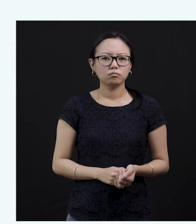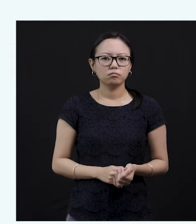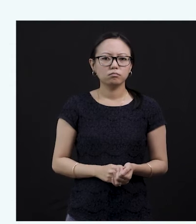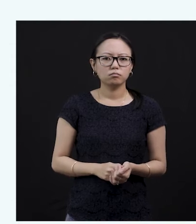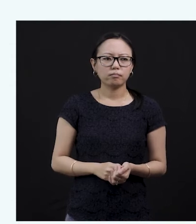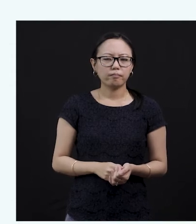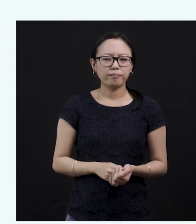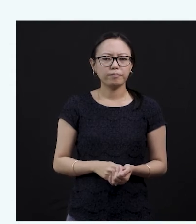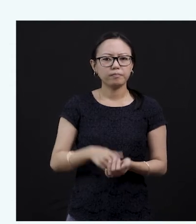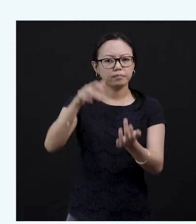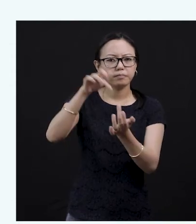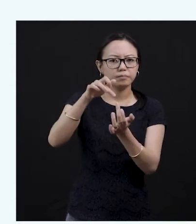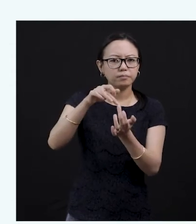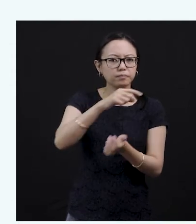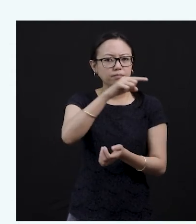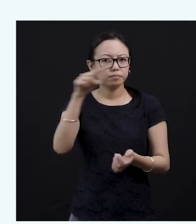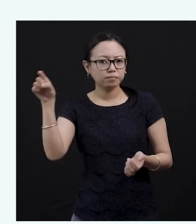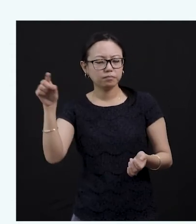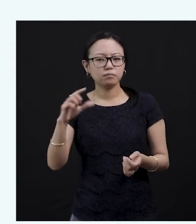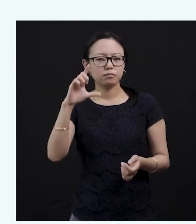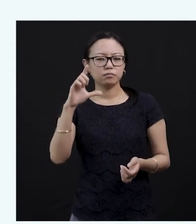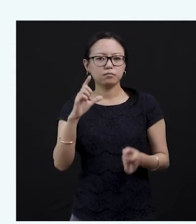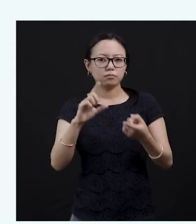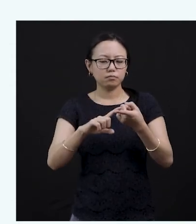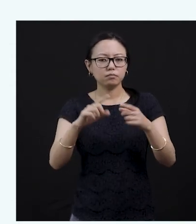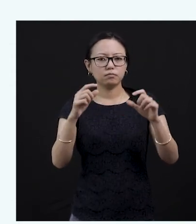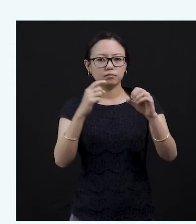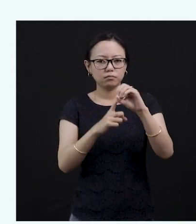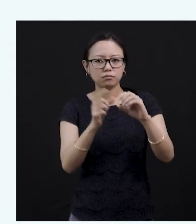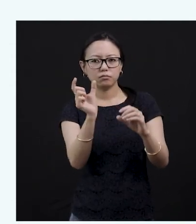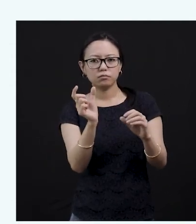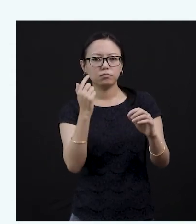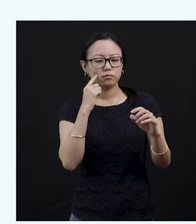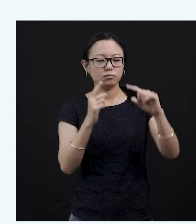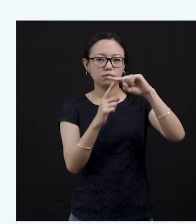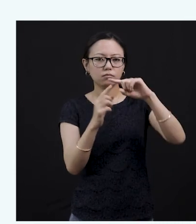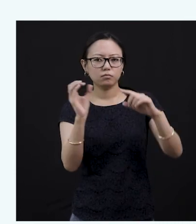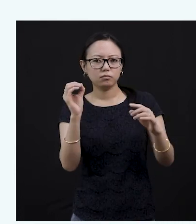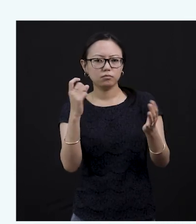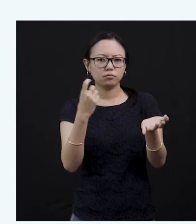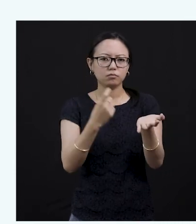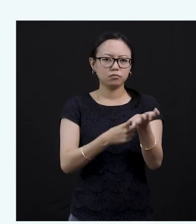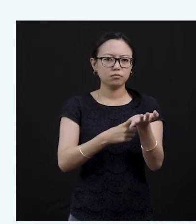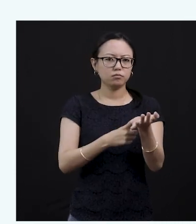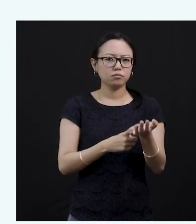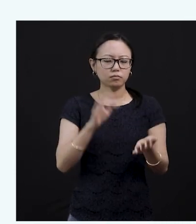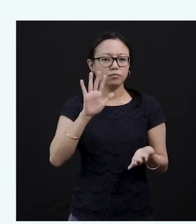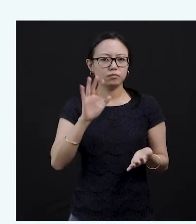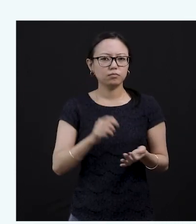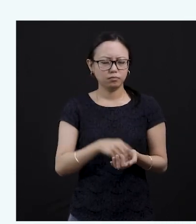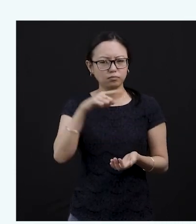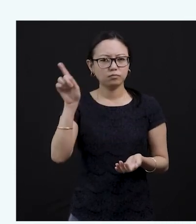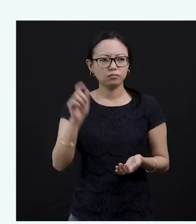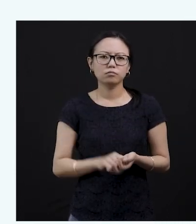here also the Earth is divided from the west to the east, and there is one line that